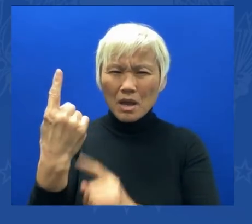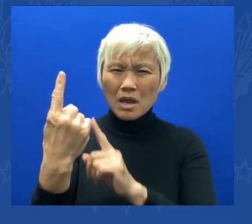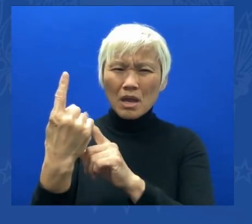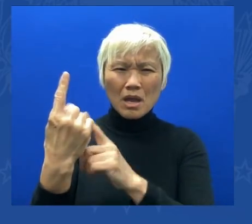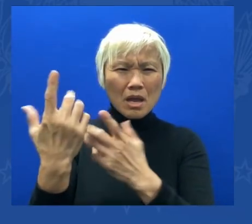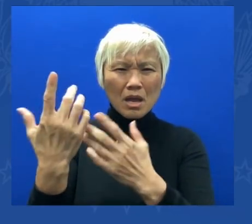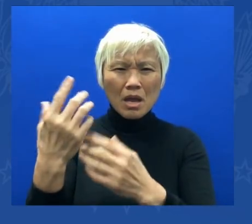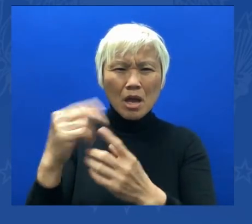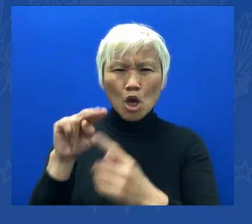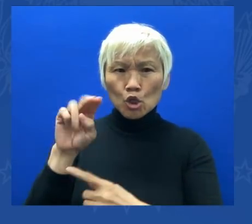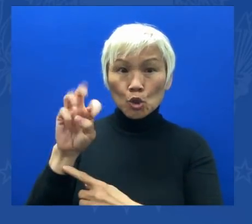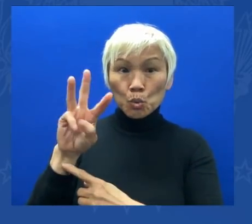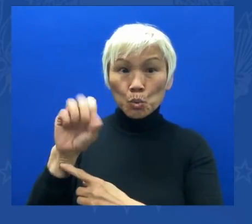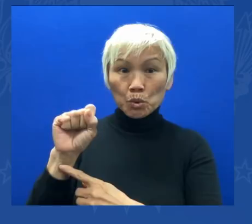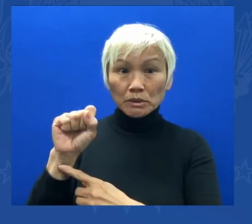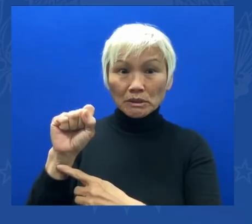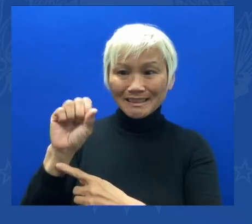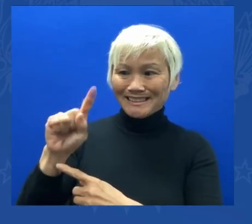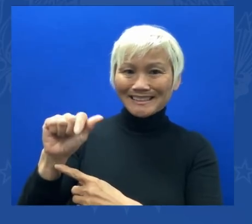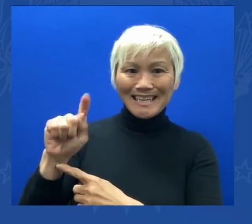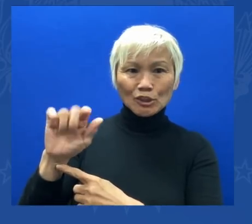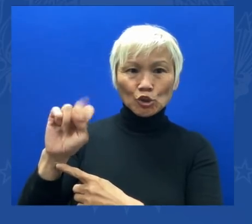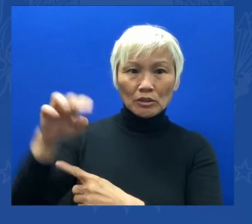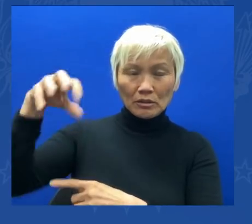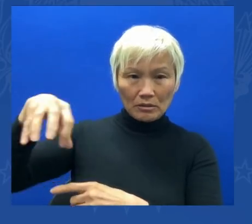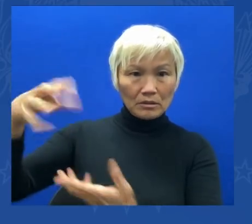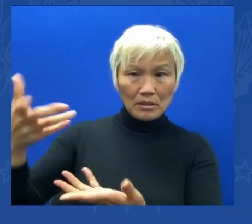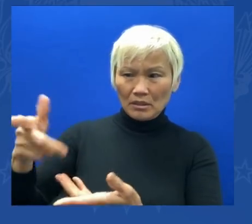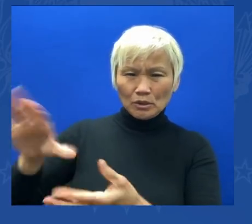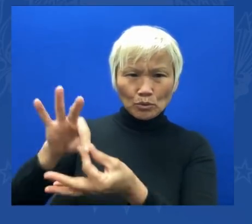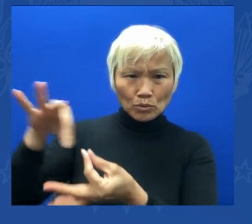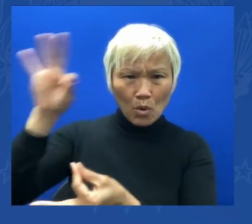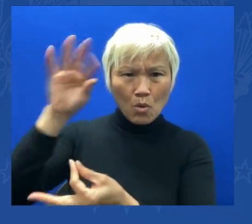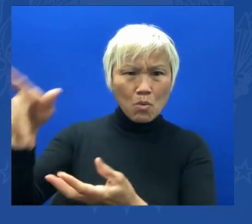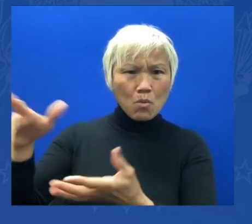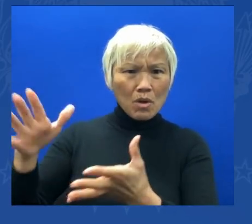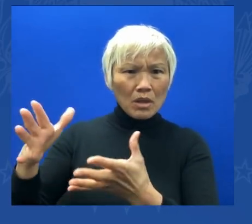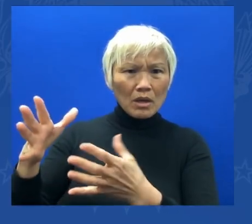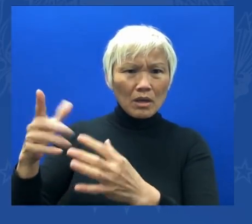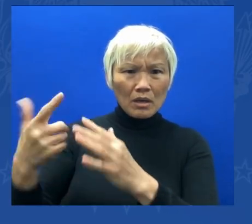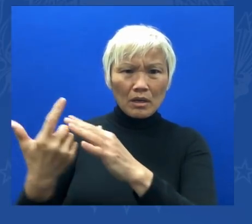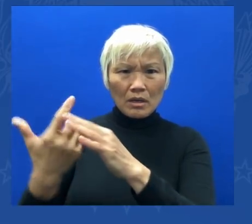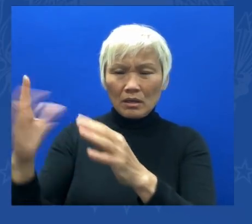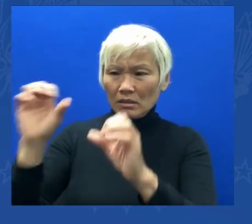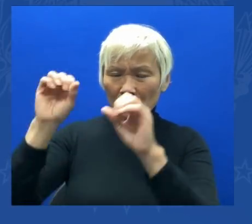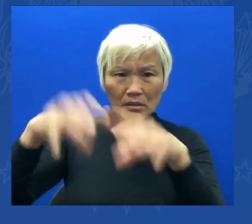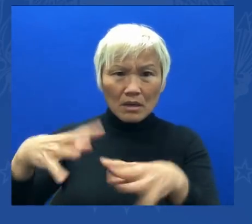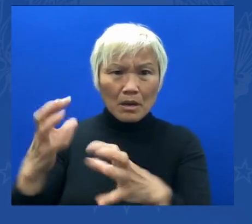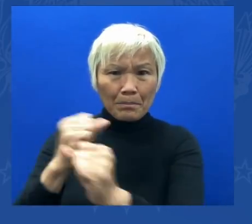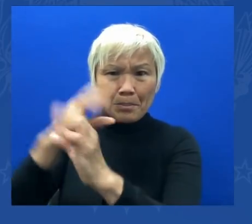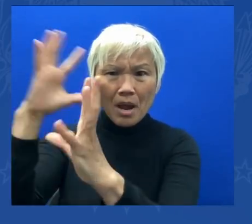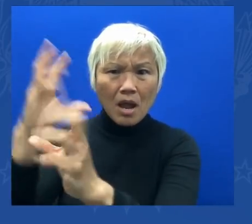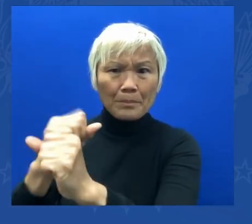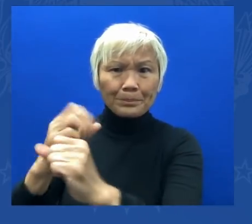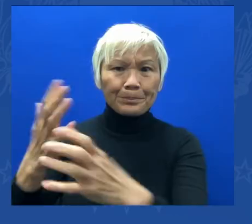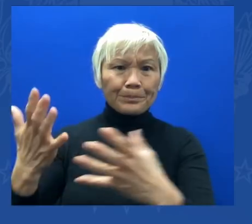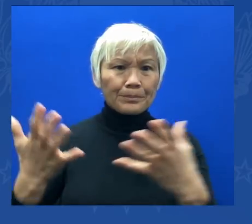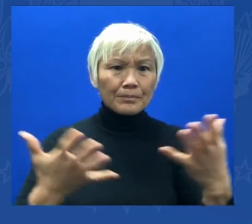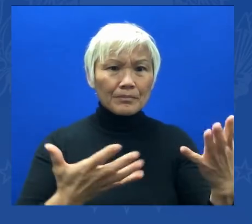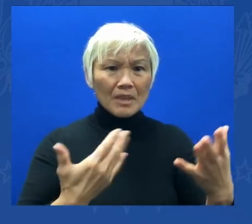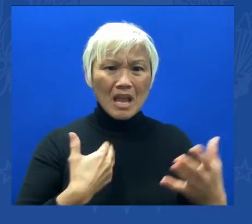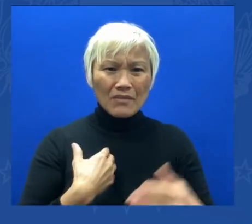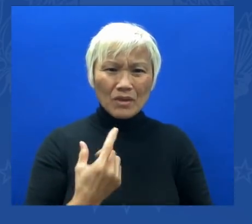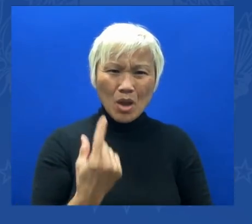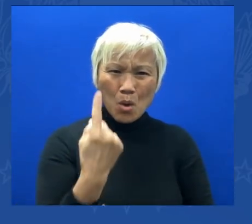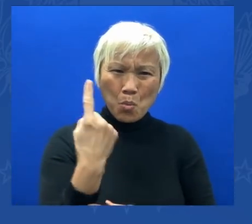Russian missiles hit the television tower in a residential neighborhood. One journalist from Radio Liberty just killed